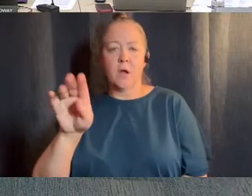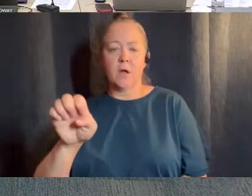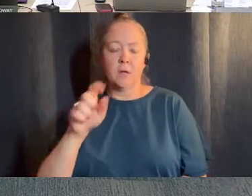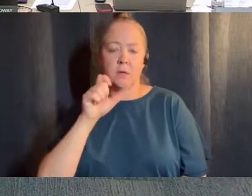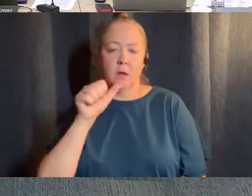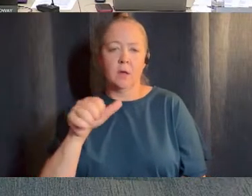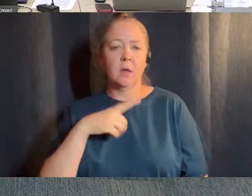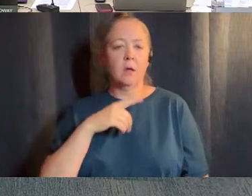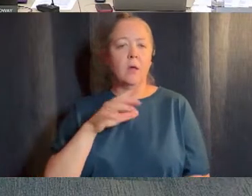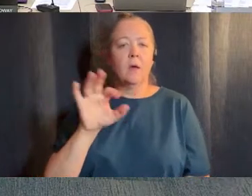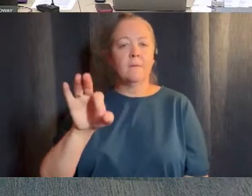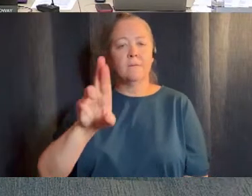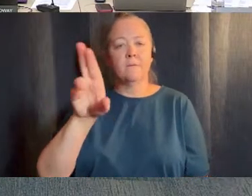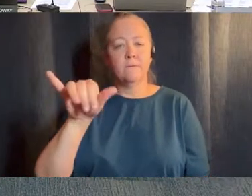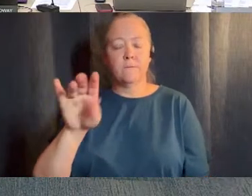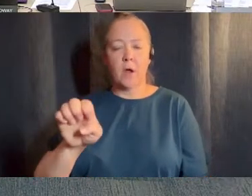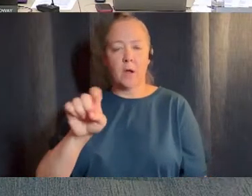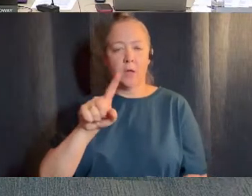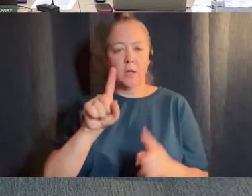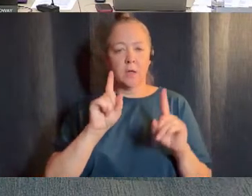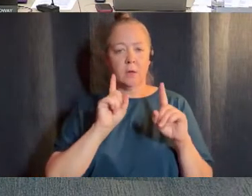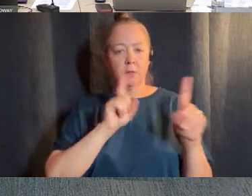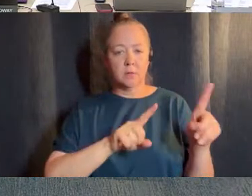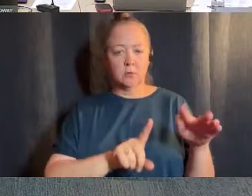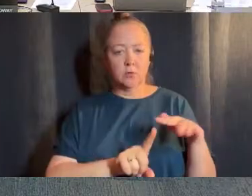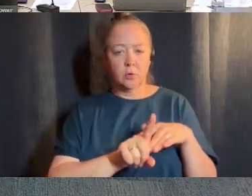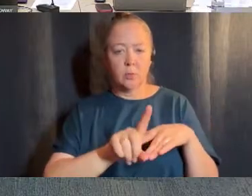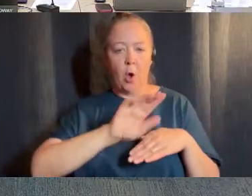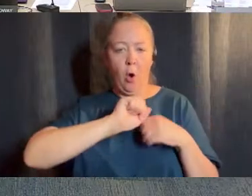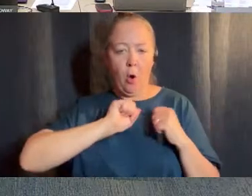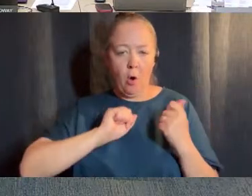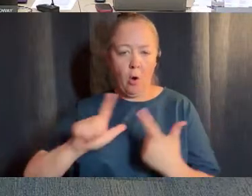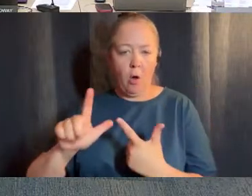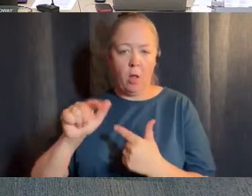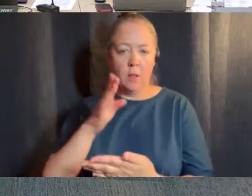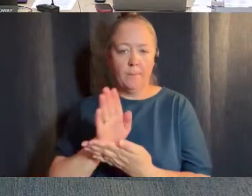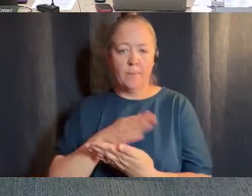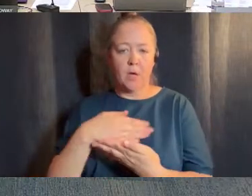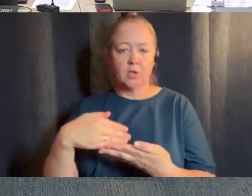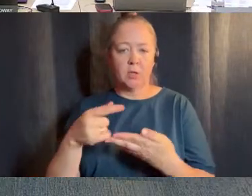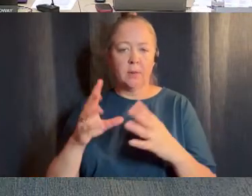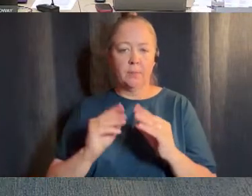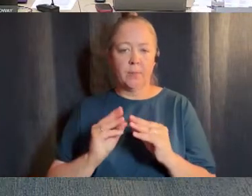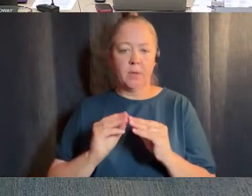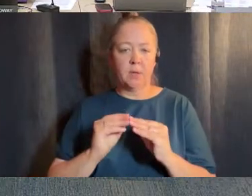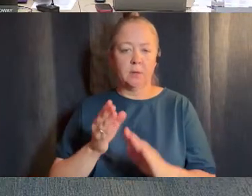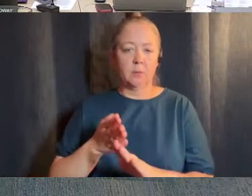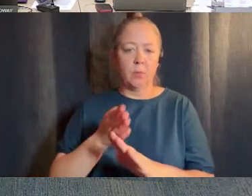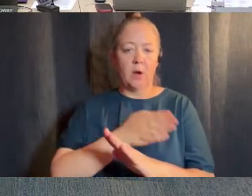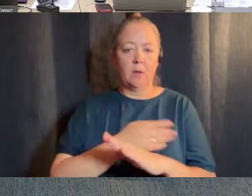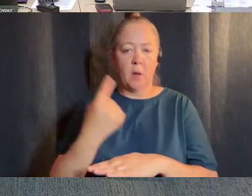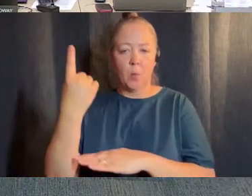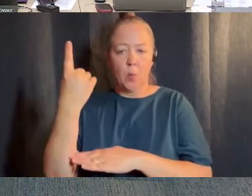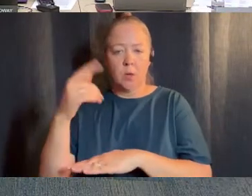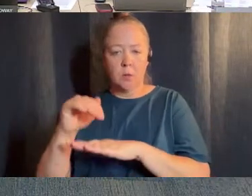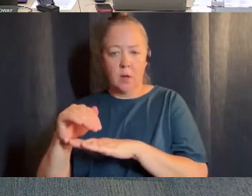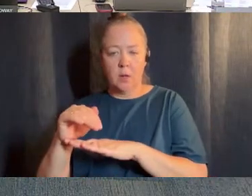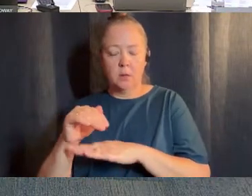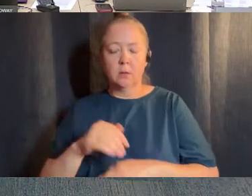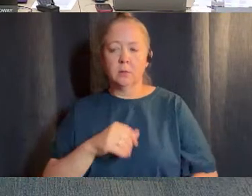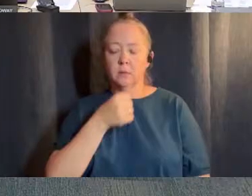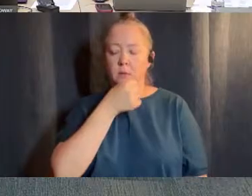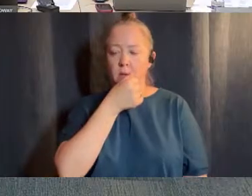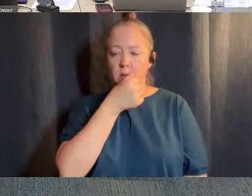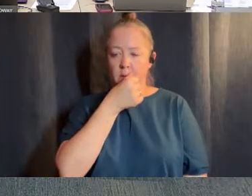prior to this evening. This was a third reading for the budget, I believe. As to her dedication to her constituents and the